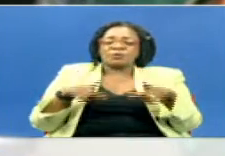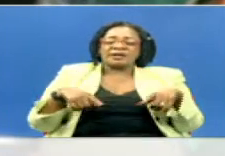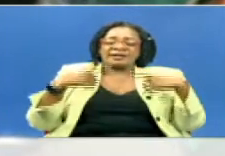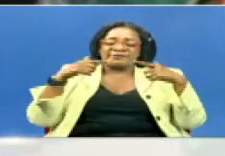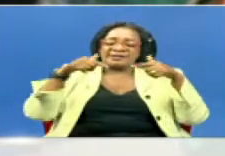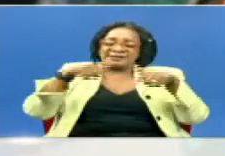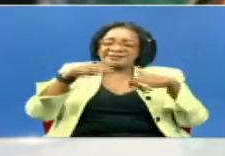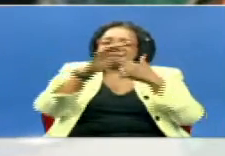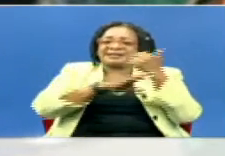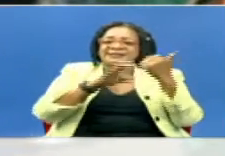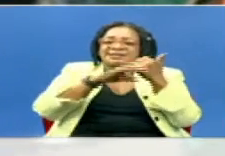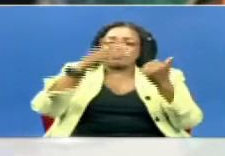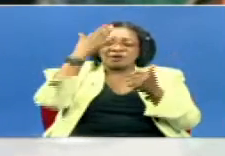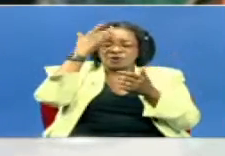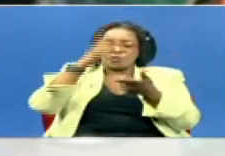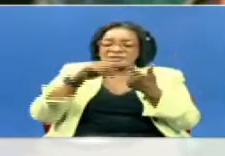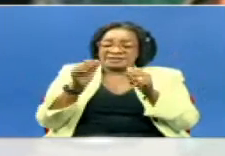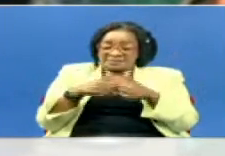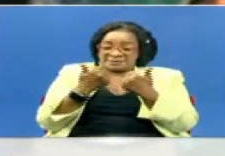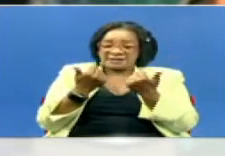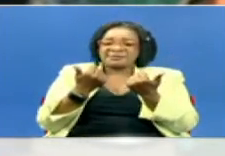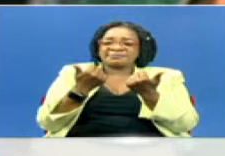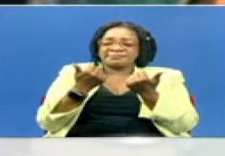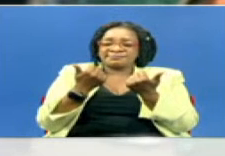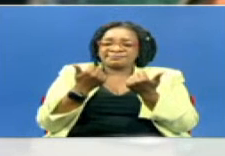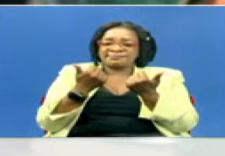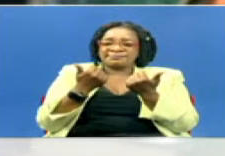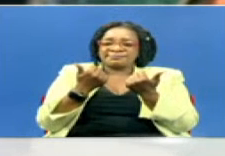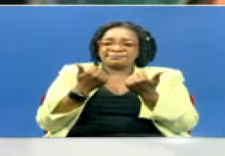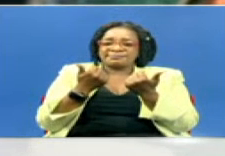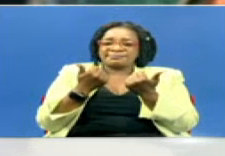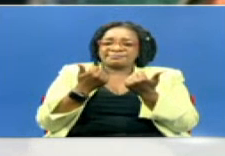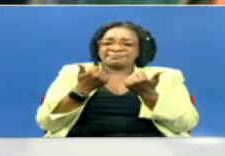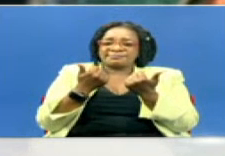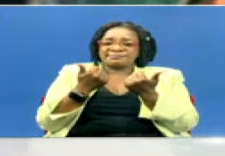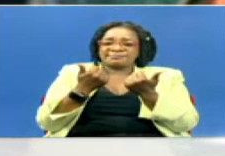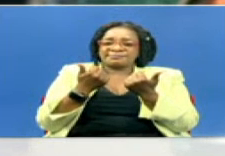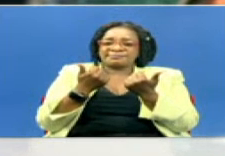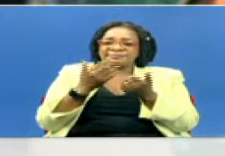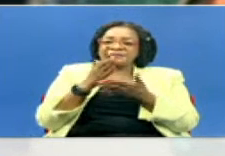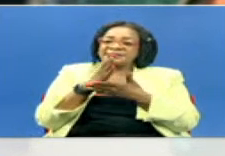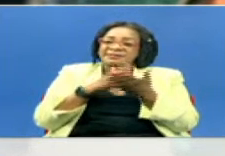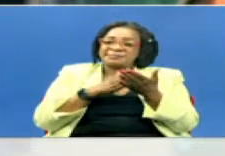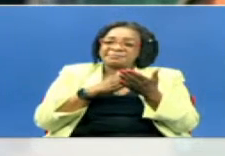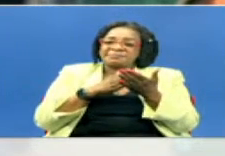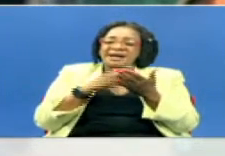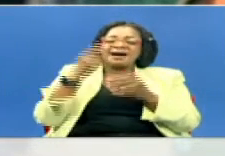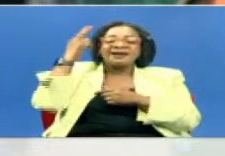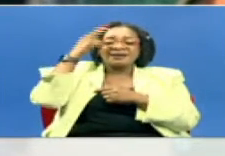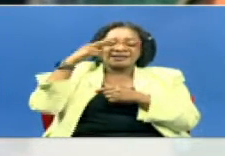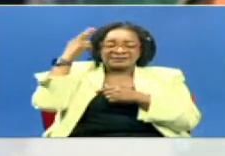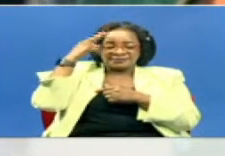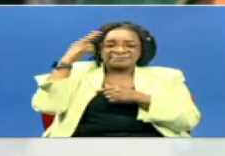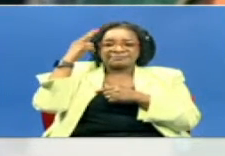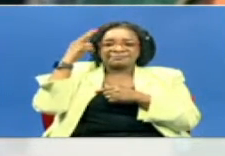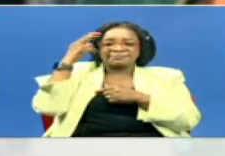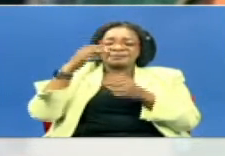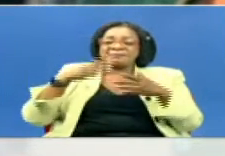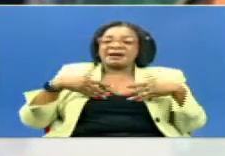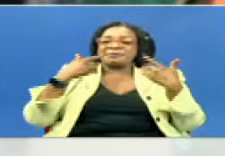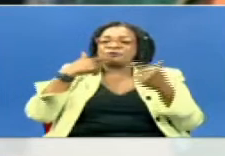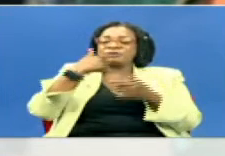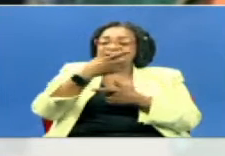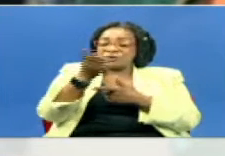what was happening that time. We know. We know what was happening. In fact, some of them are regretting. And I'm happy to tell you